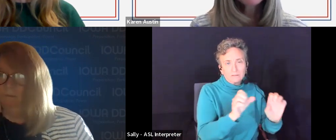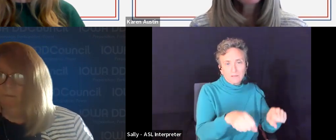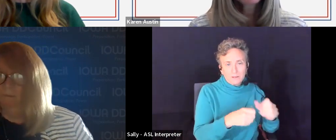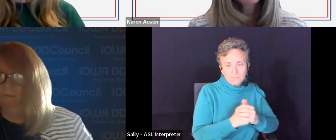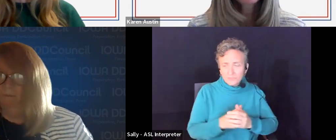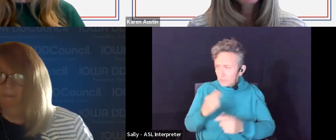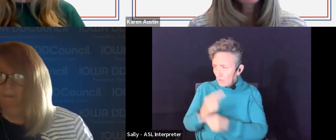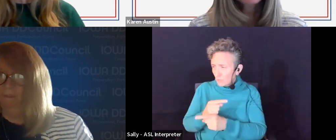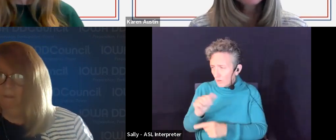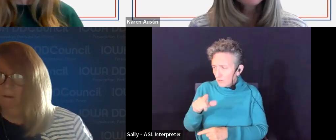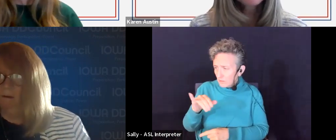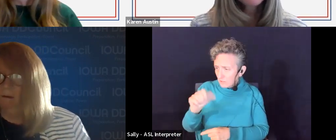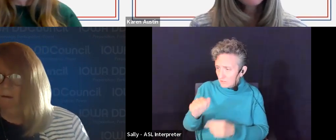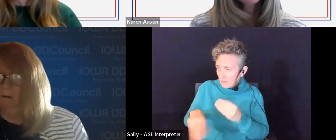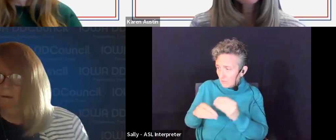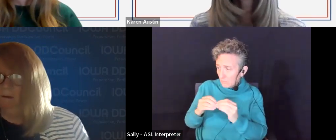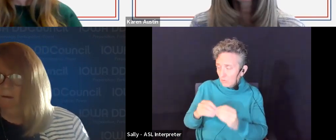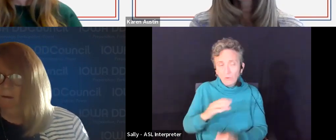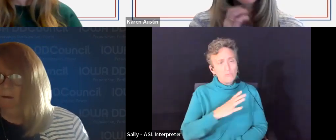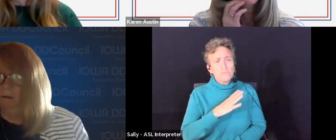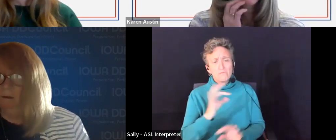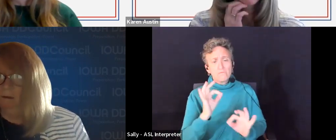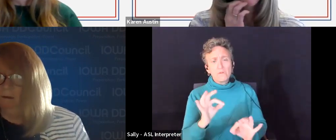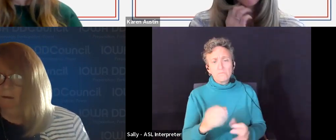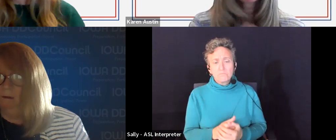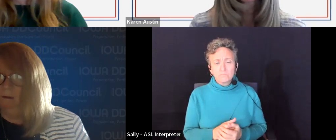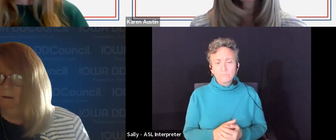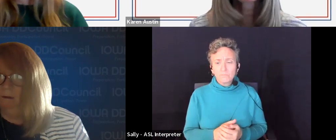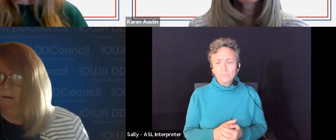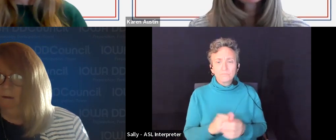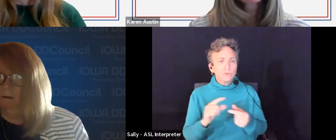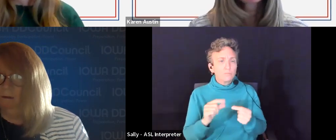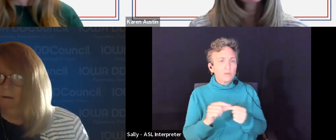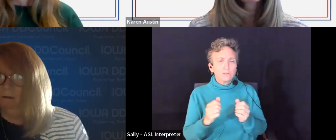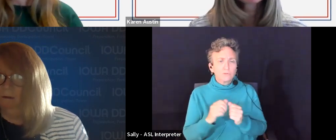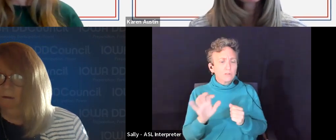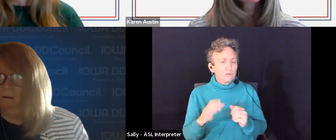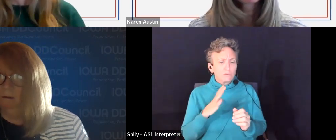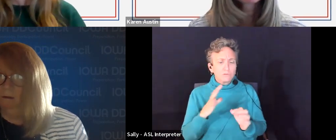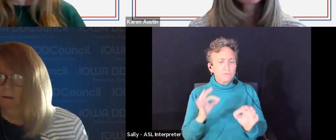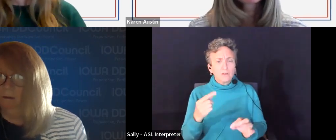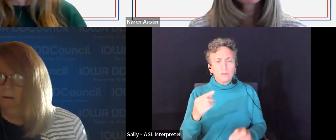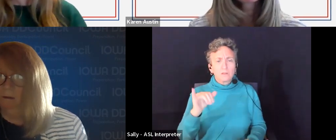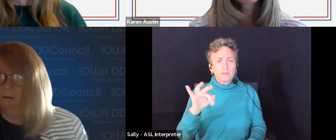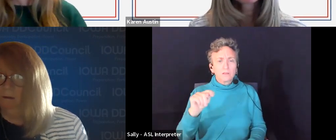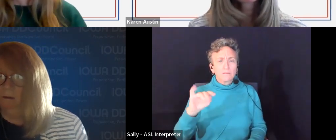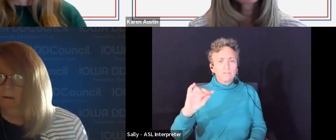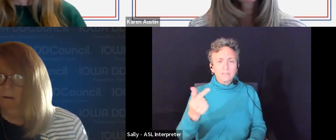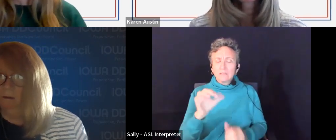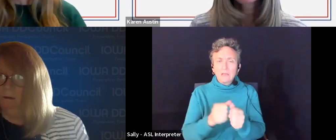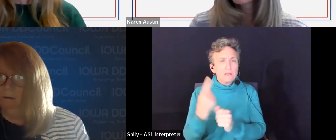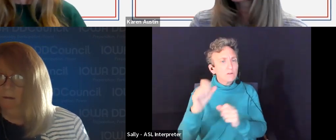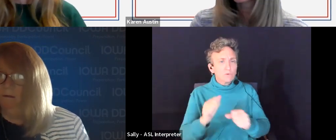anything out? No, I think you got them all. And I mean, you mentioned it with the gifting, but I think that is one thing, is that anyone can contribute to the